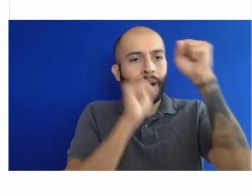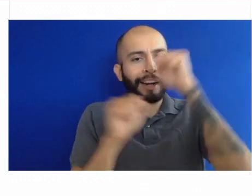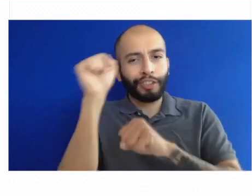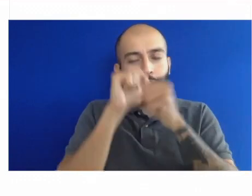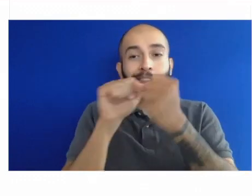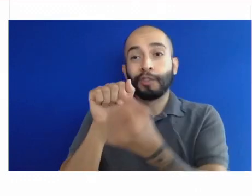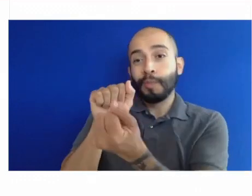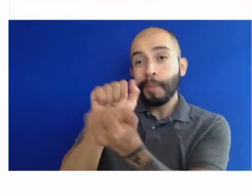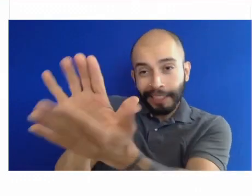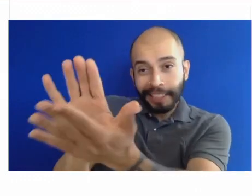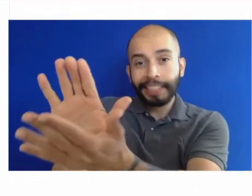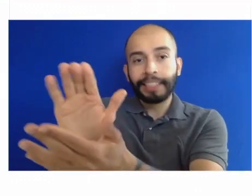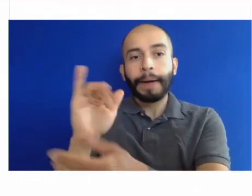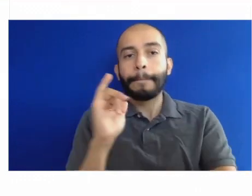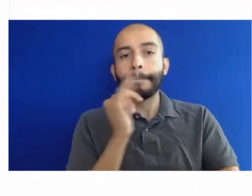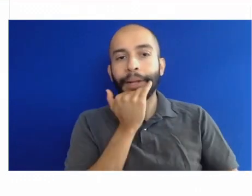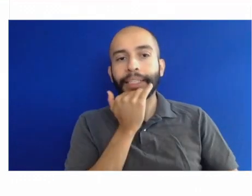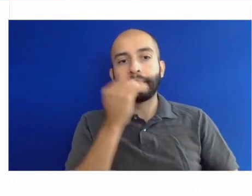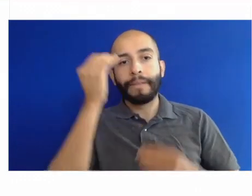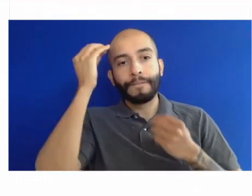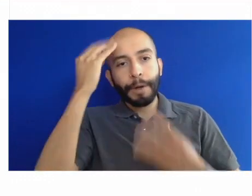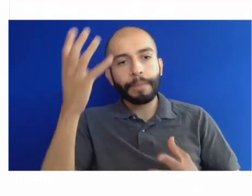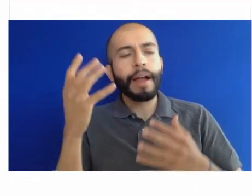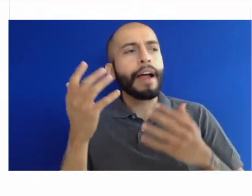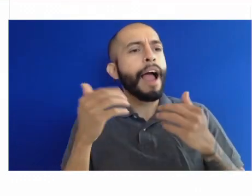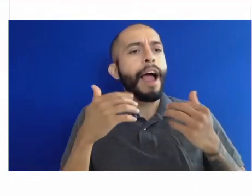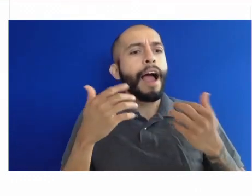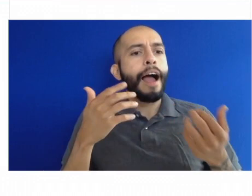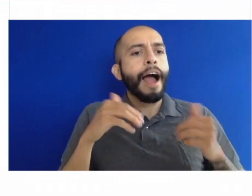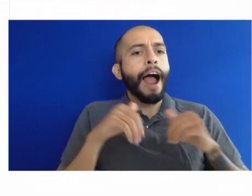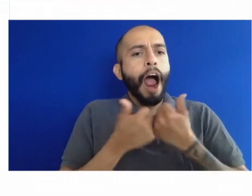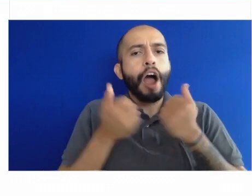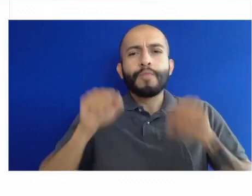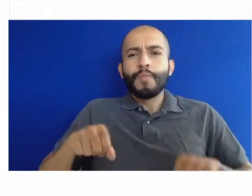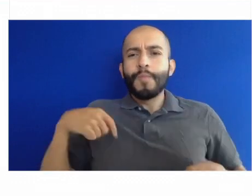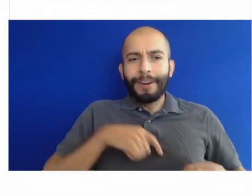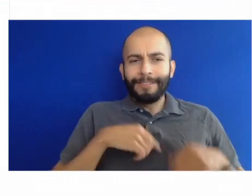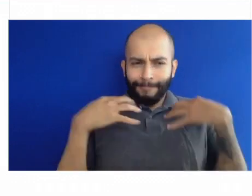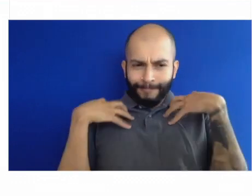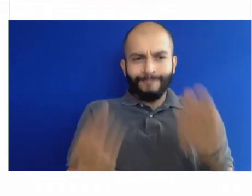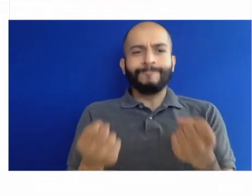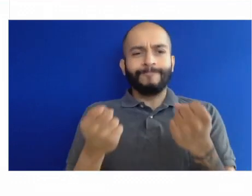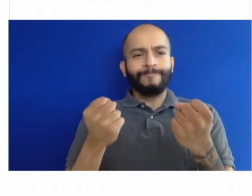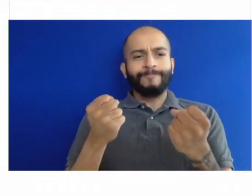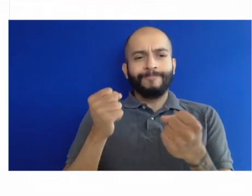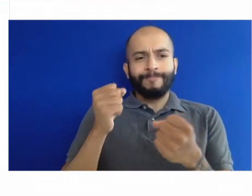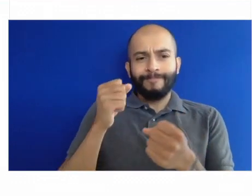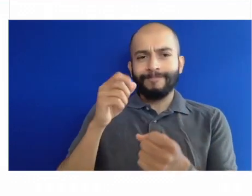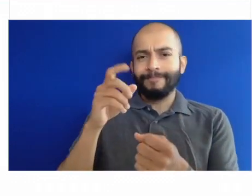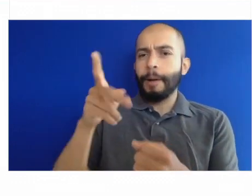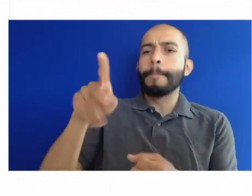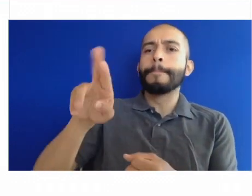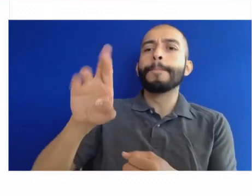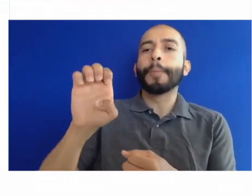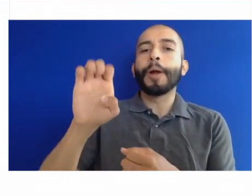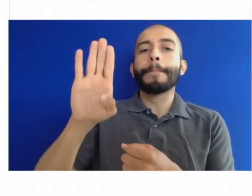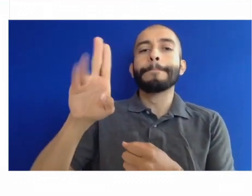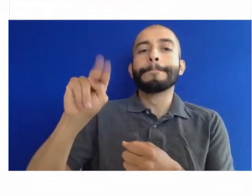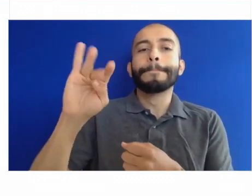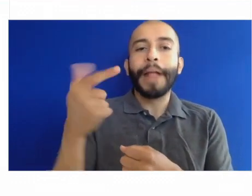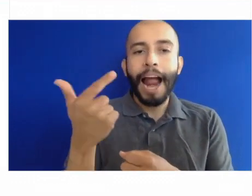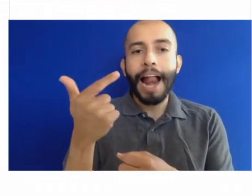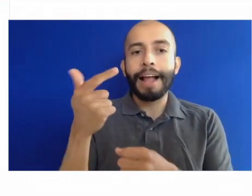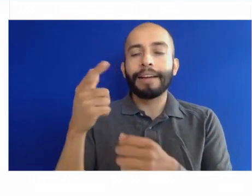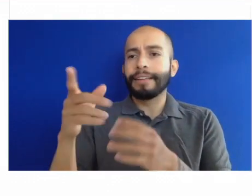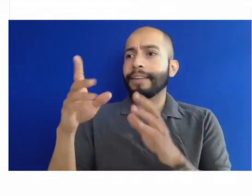messaging around something like vaccines is ethical? If we don't feel like it's ethical to promote misinformation about vaccination, should we